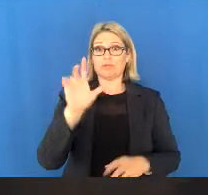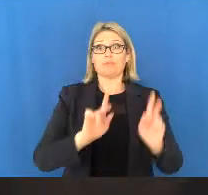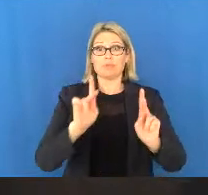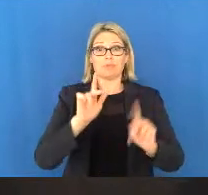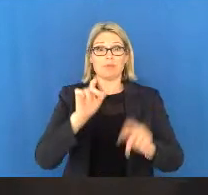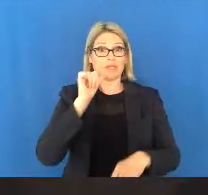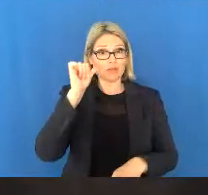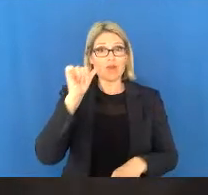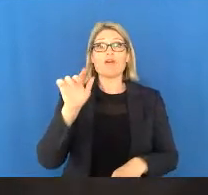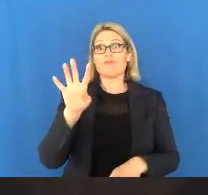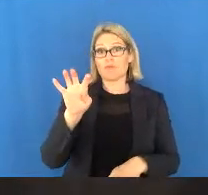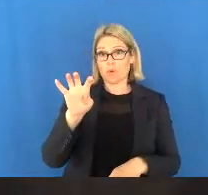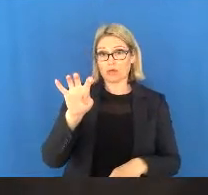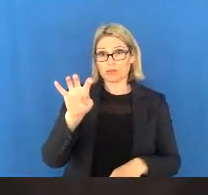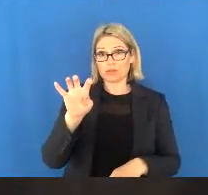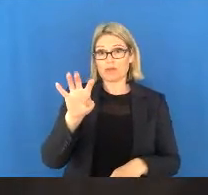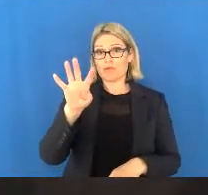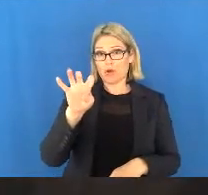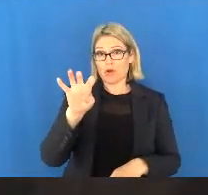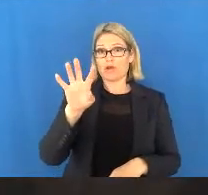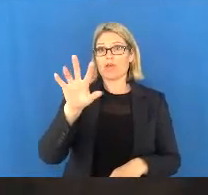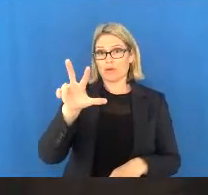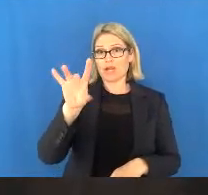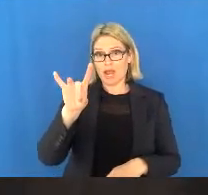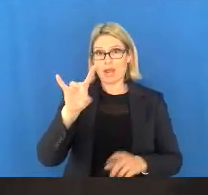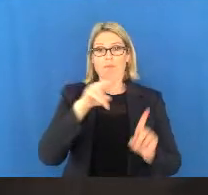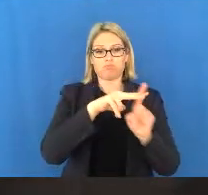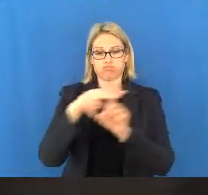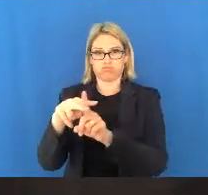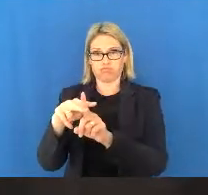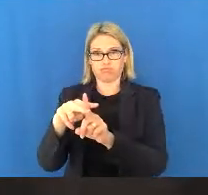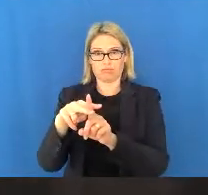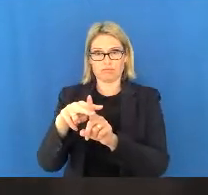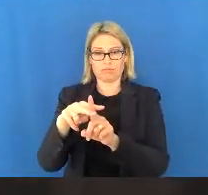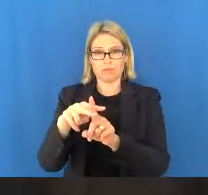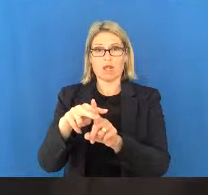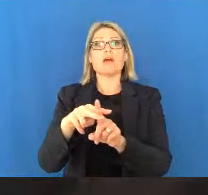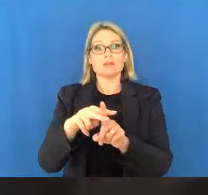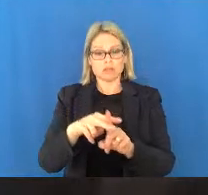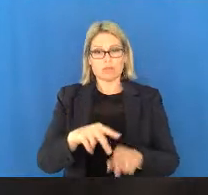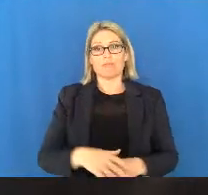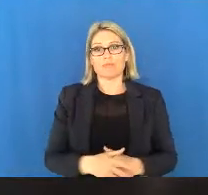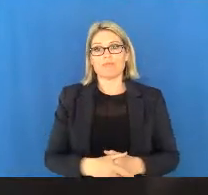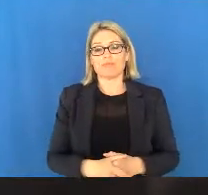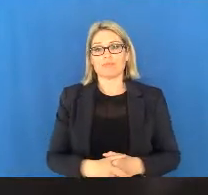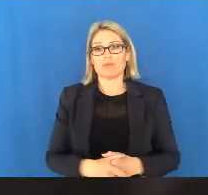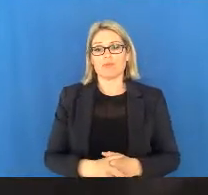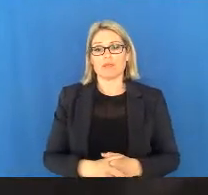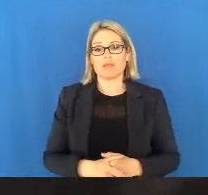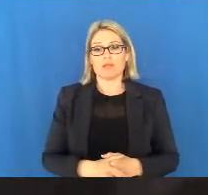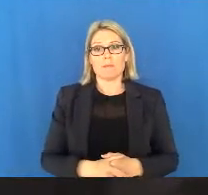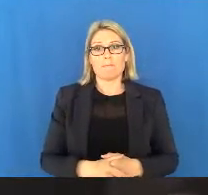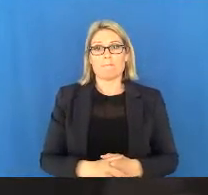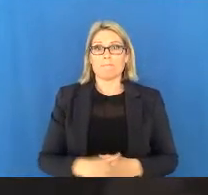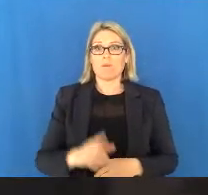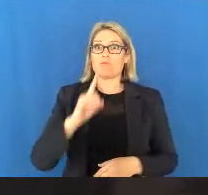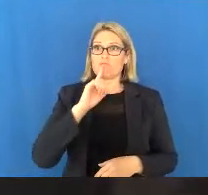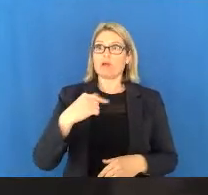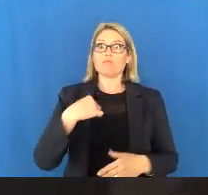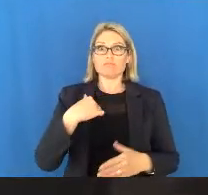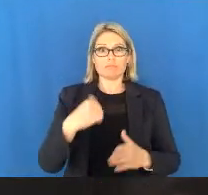found 438 appointments made out of 540. So that's rather